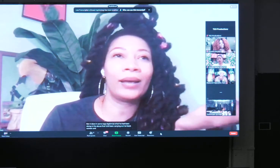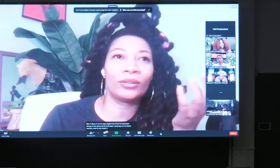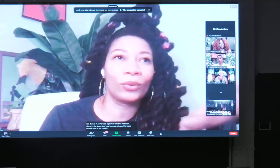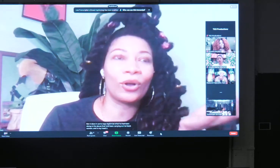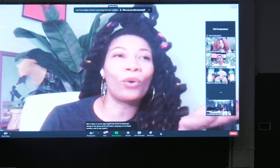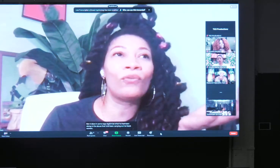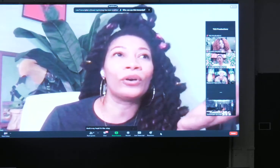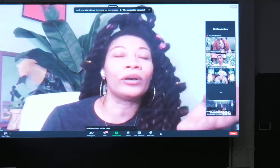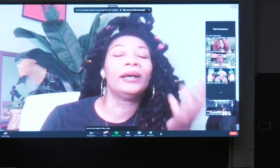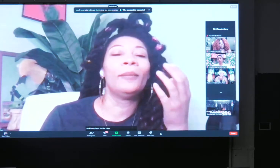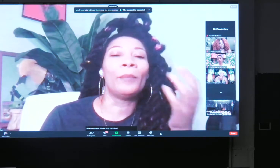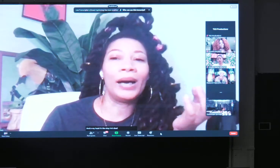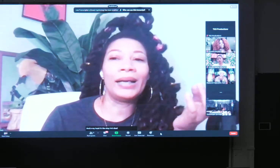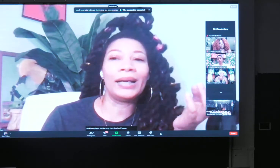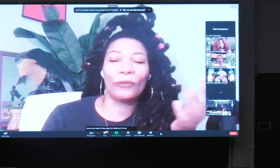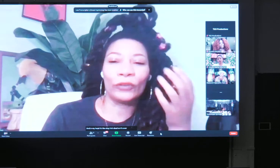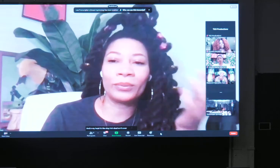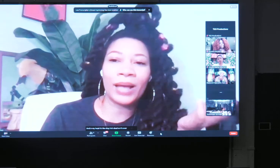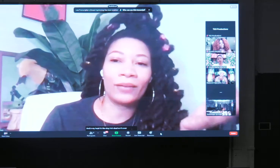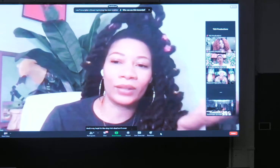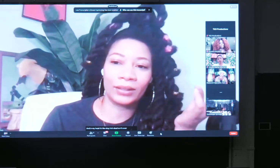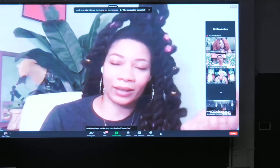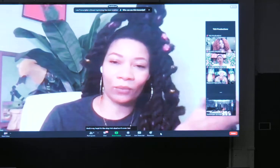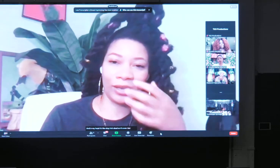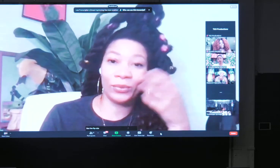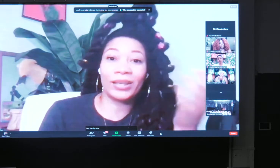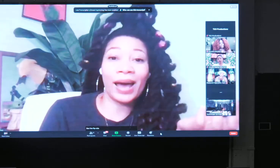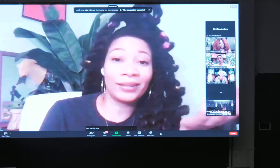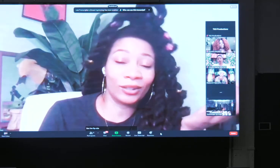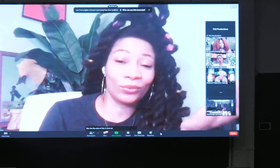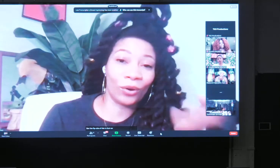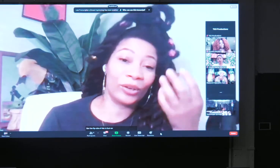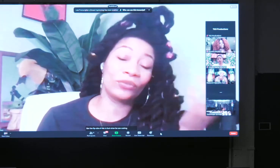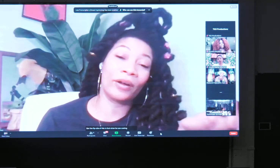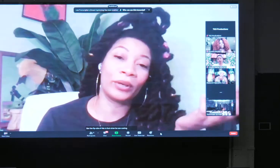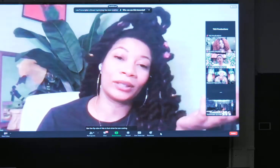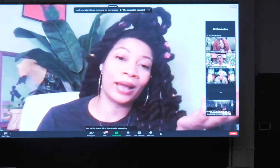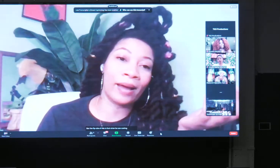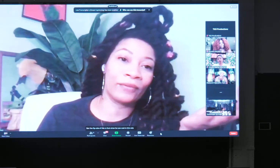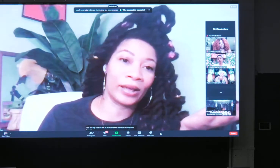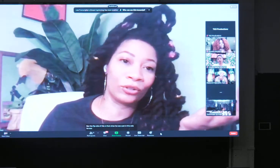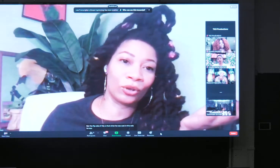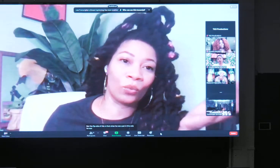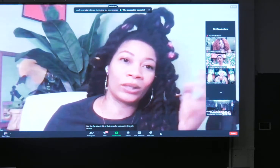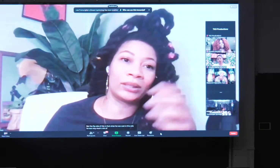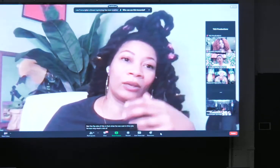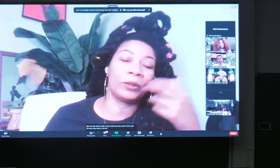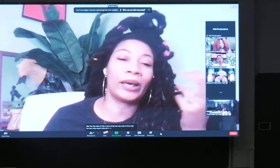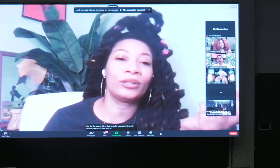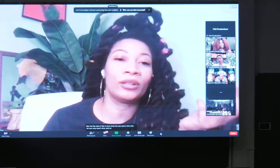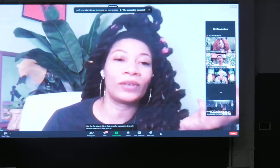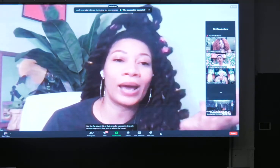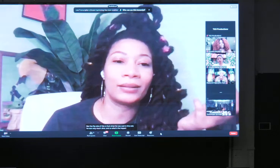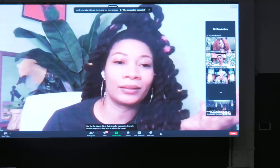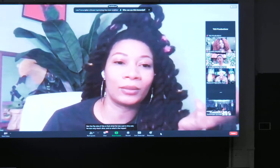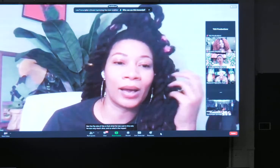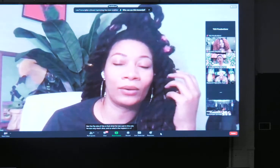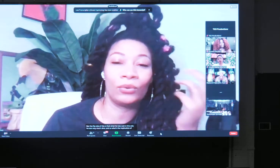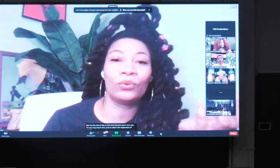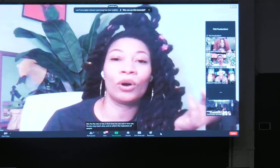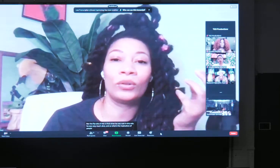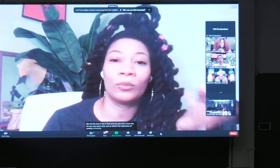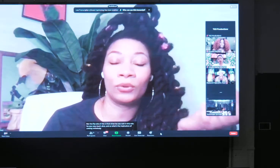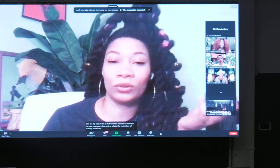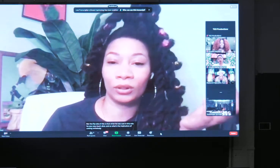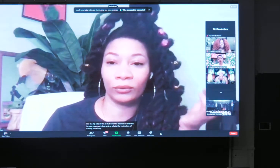he's dead, so it's over. But the flip side of this is that when he was cast in this role, he was very much alive. And so what's the implication of casting somebody